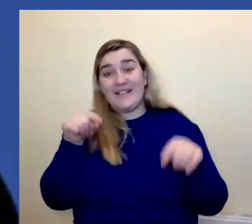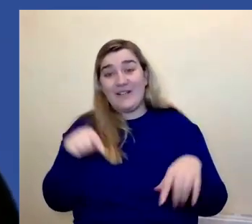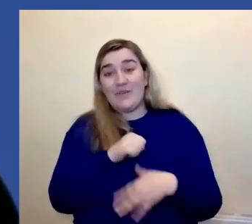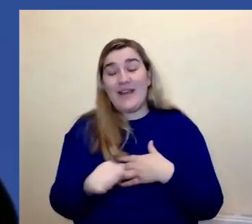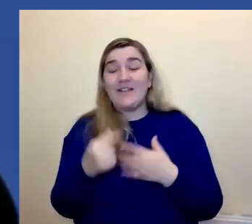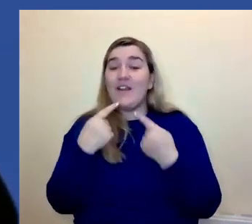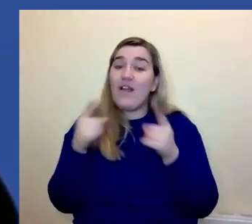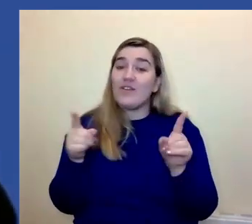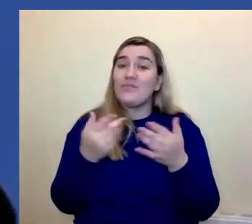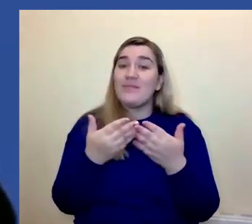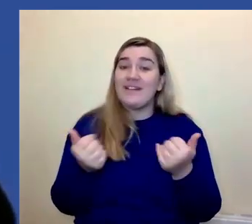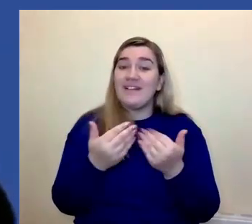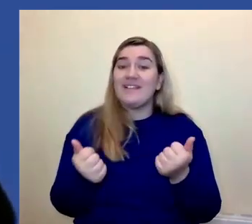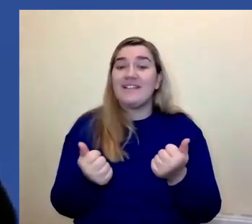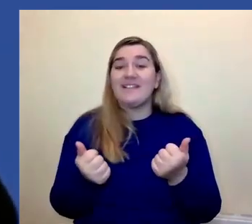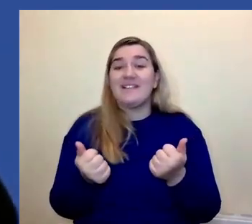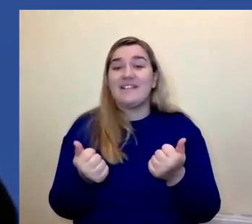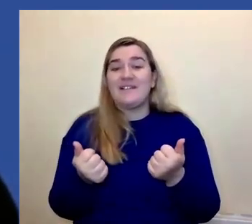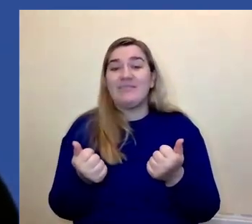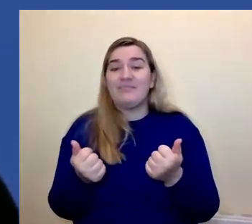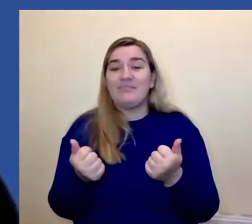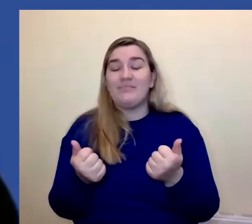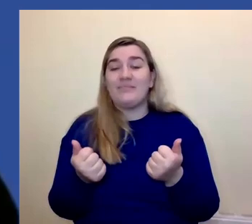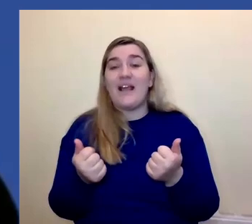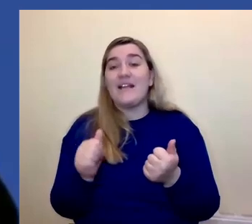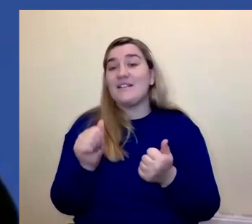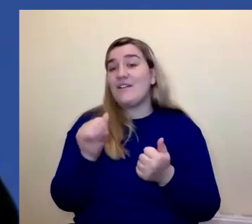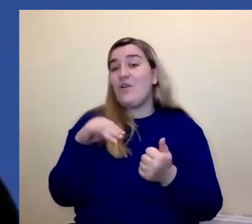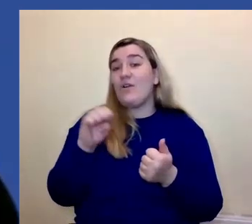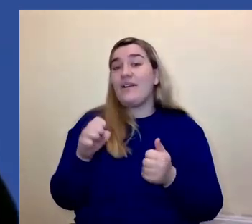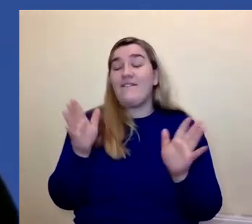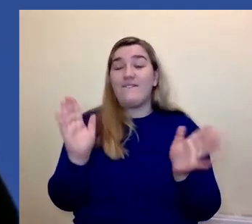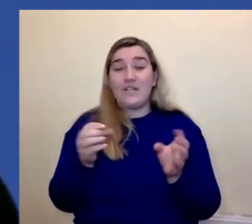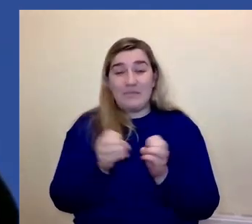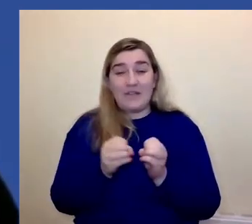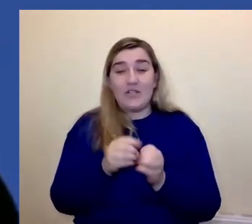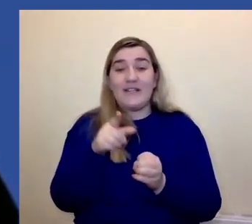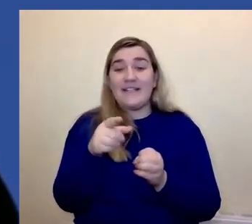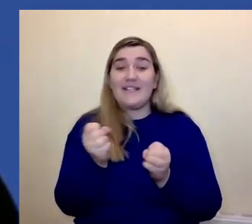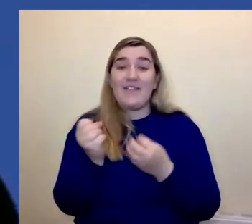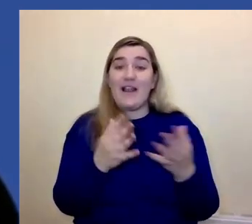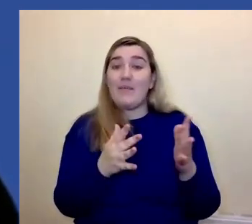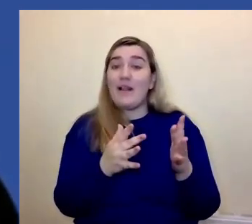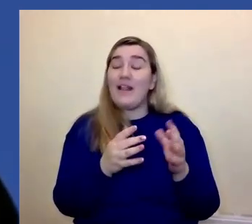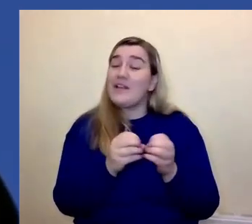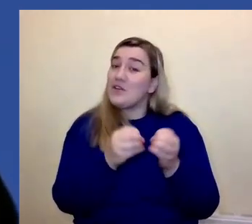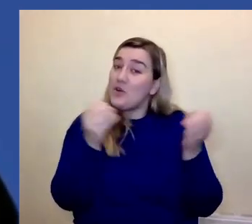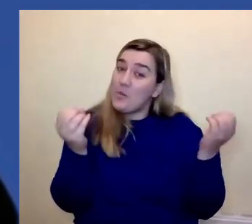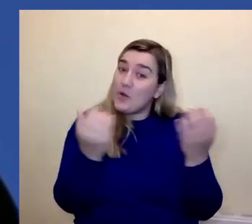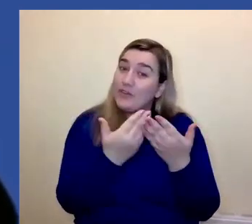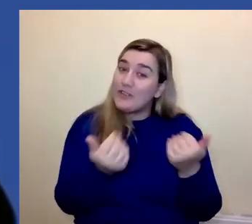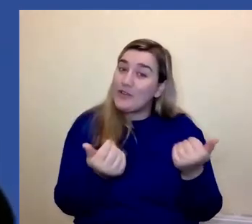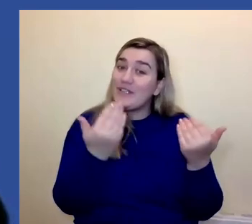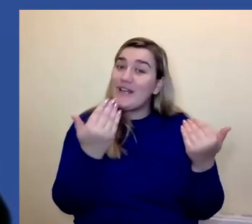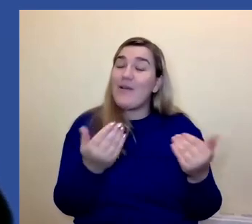these materials today. As Anya has mentioned, these are available as an open resource now on our website, and